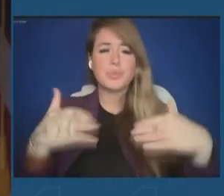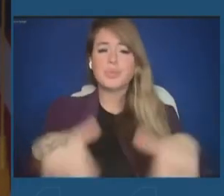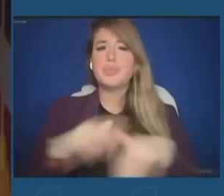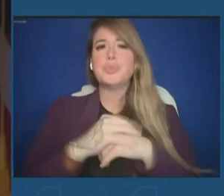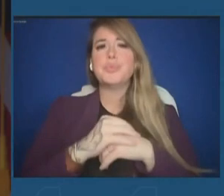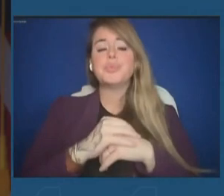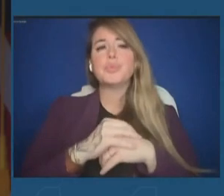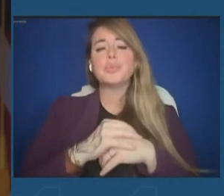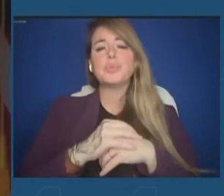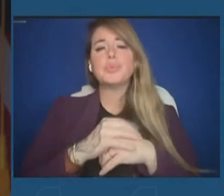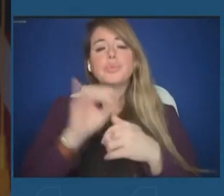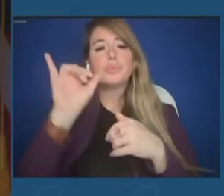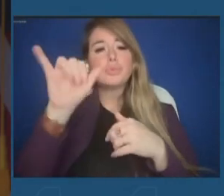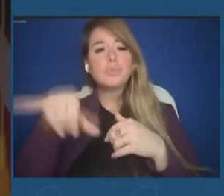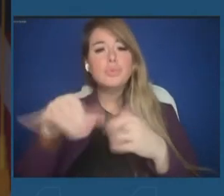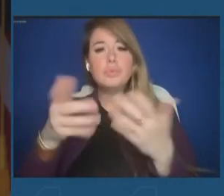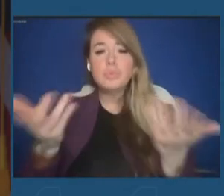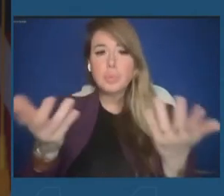So